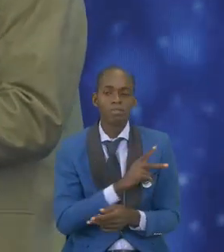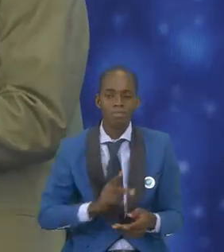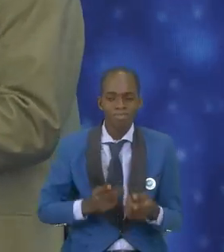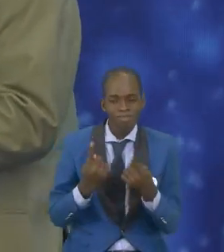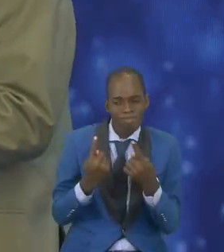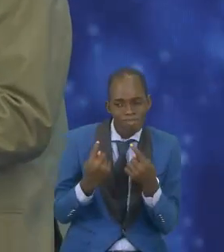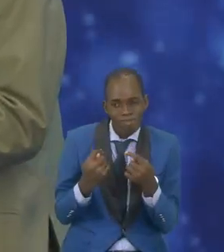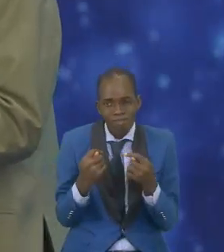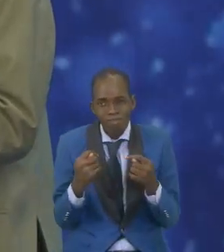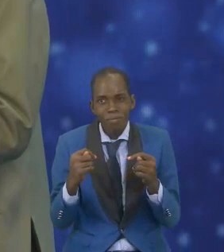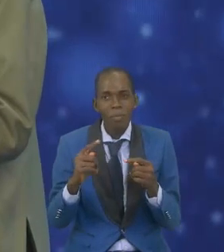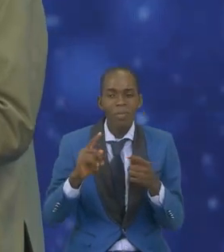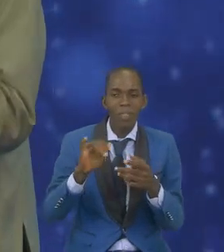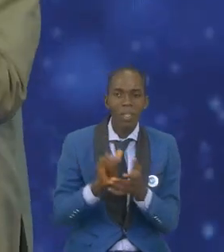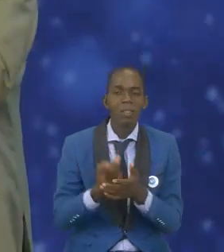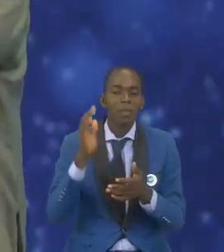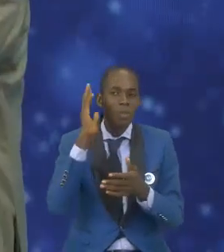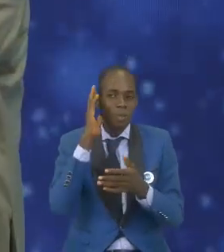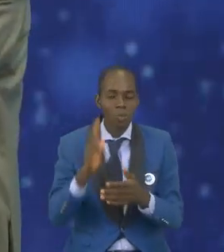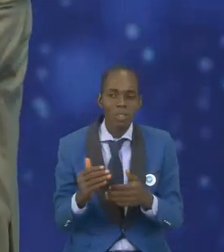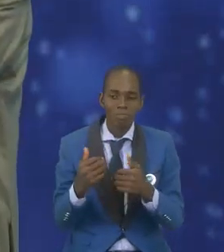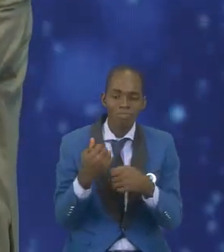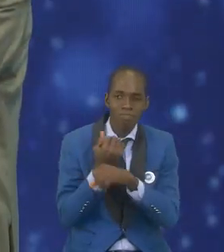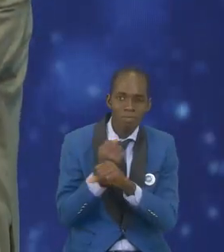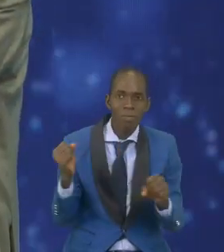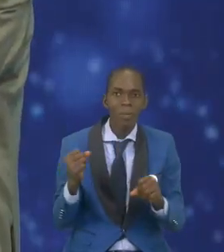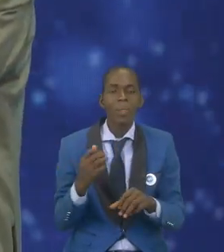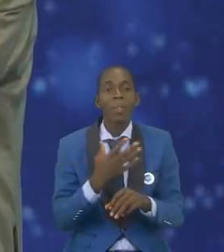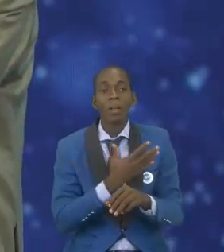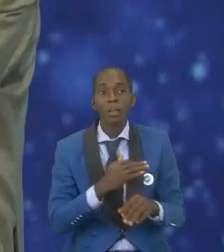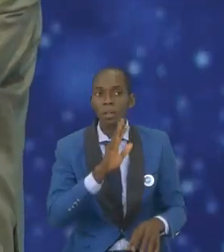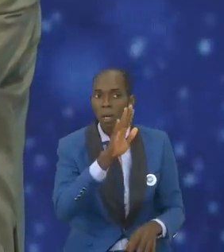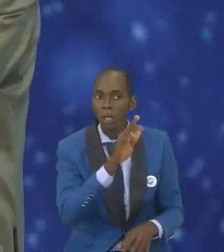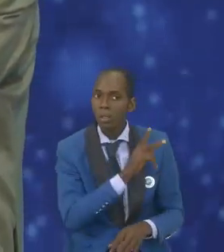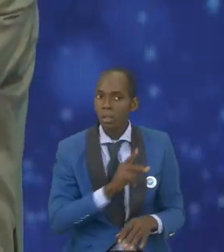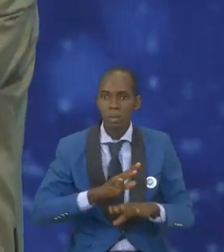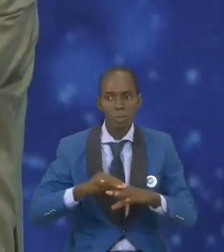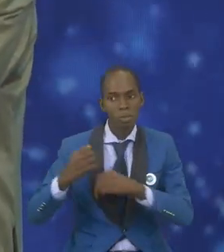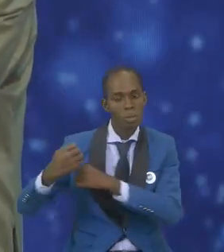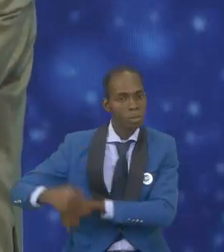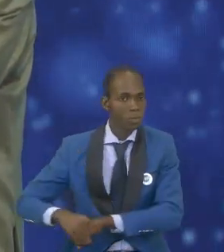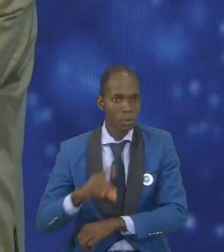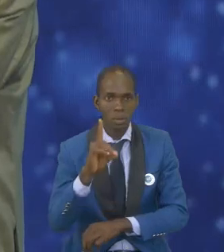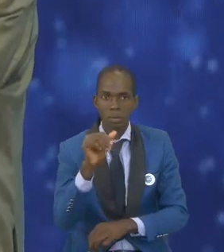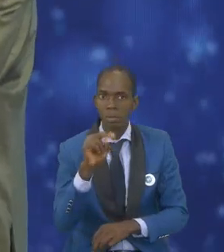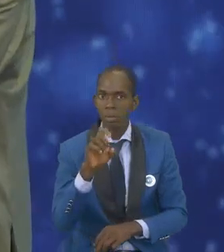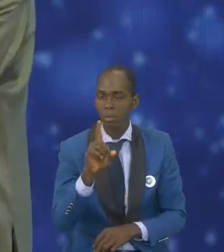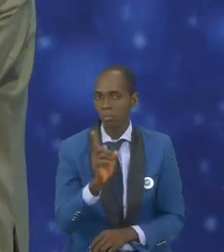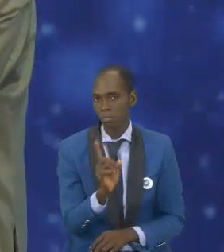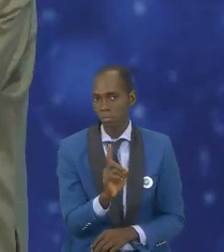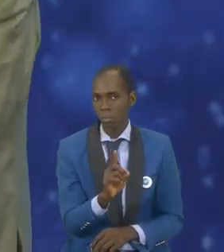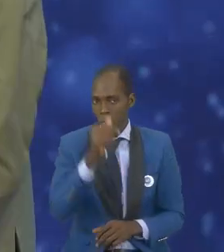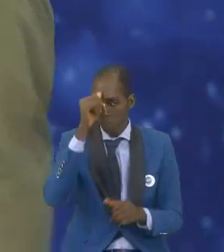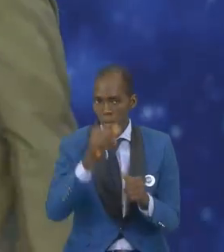that he will deliver him. They reminded him that the edict is